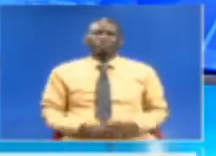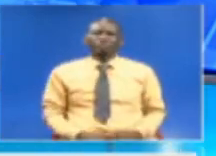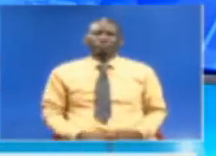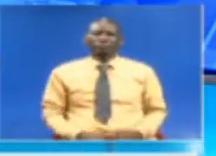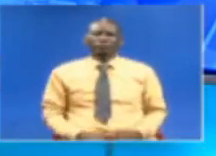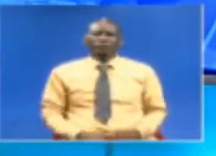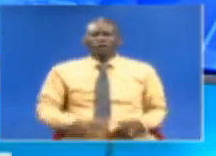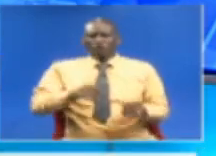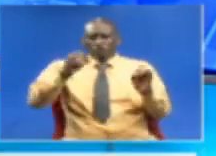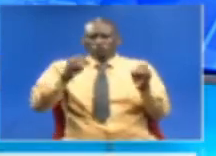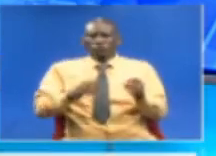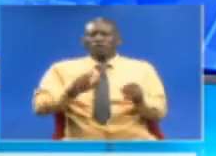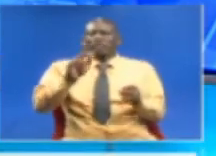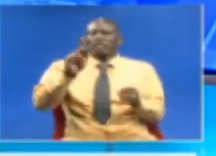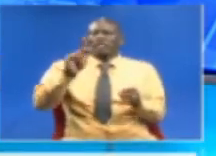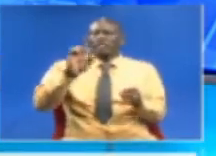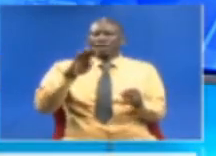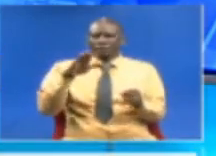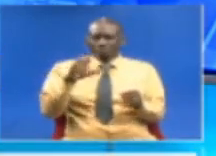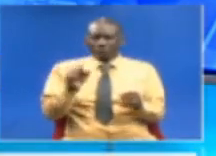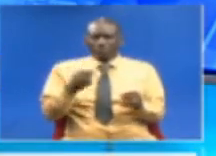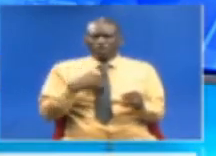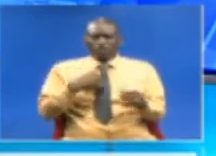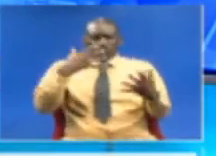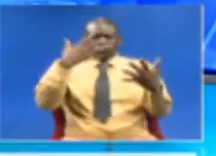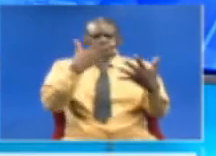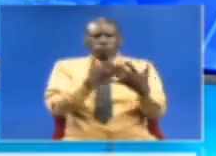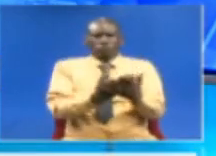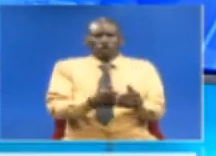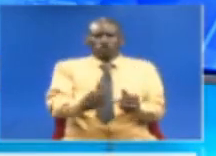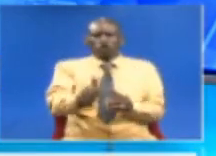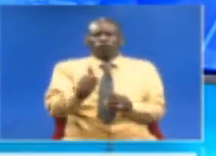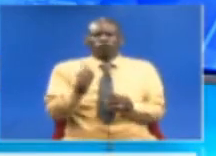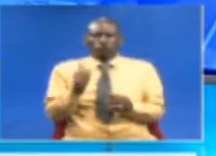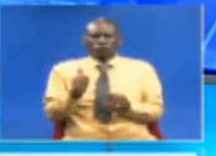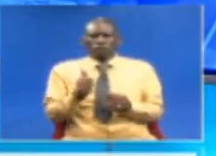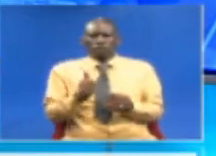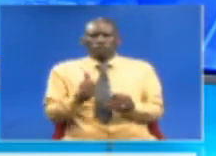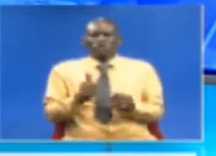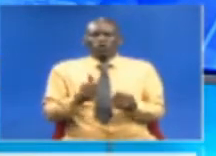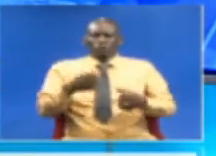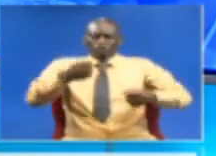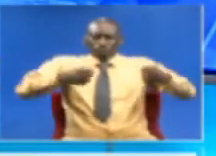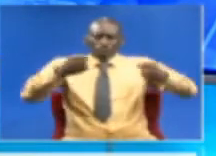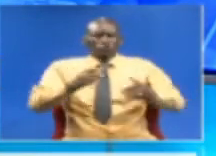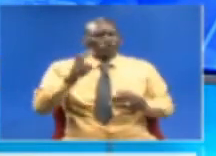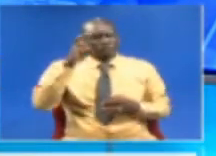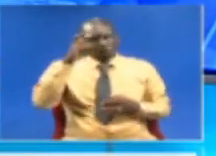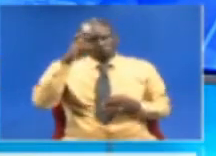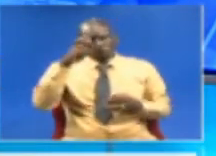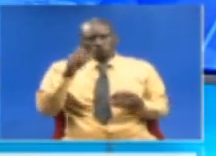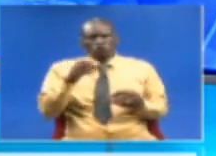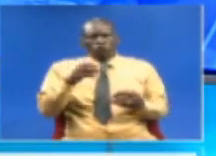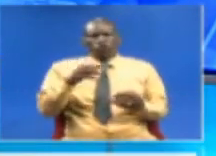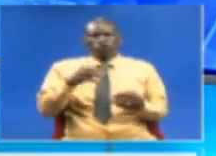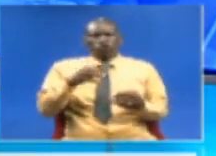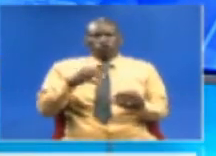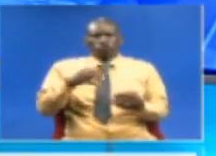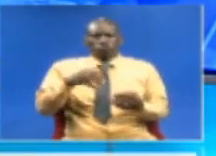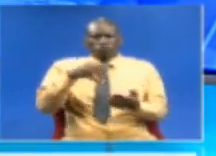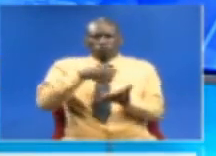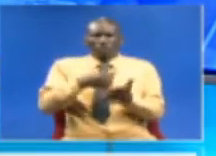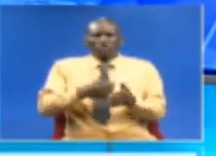And in other news, the Kenya Bureau of Standards has intercepted and rejected an imported vehicle suspected of being cloned. The vehicle